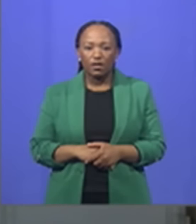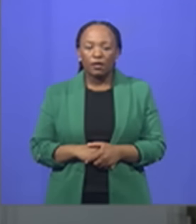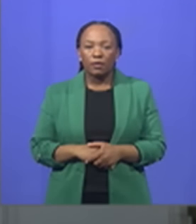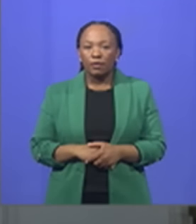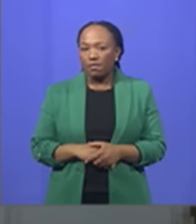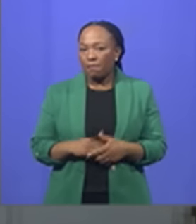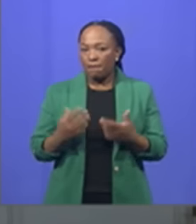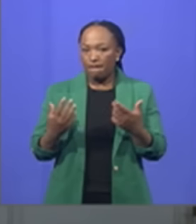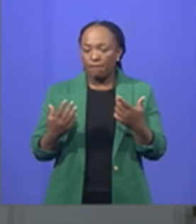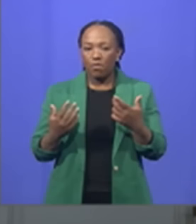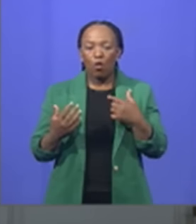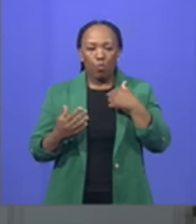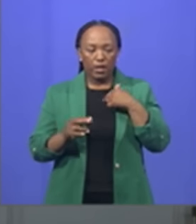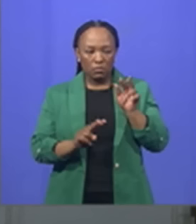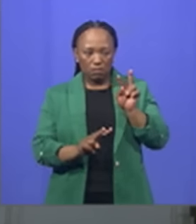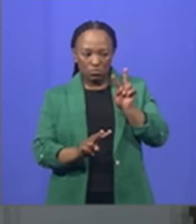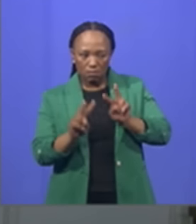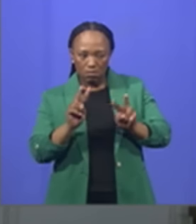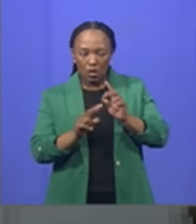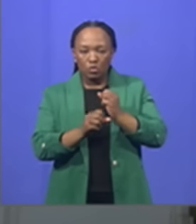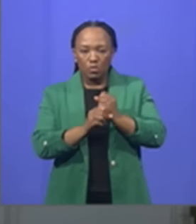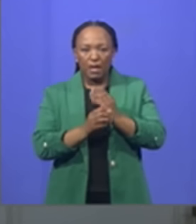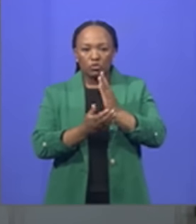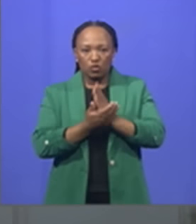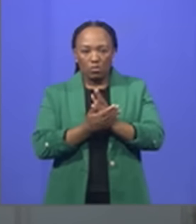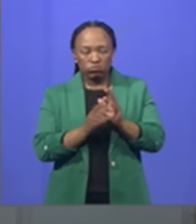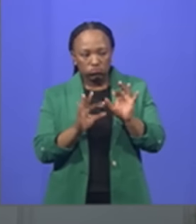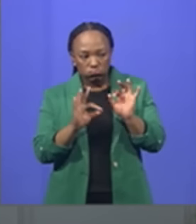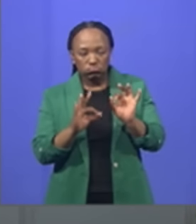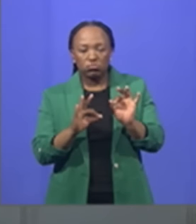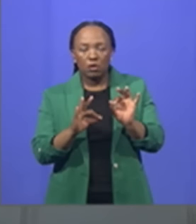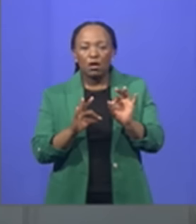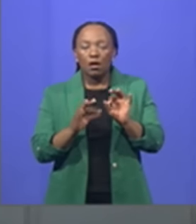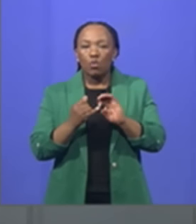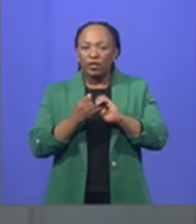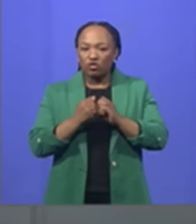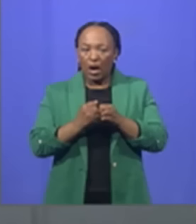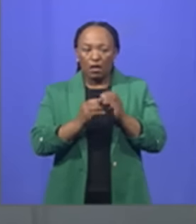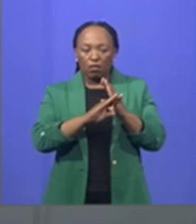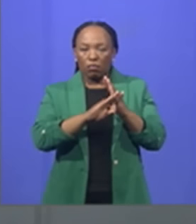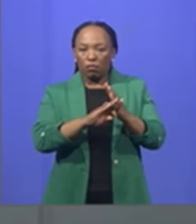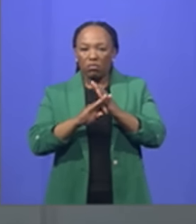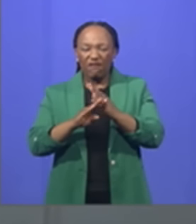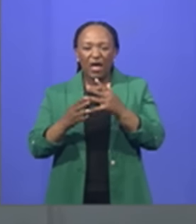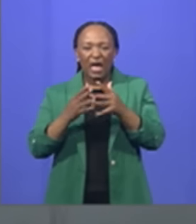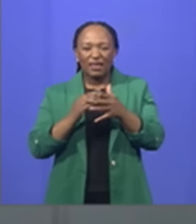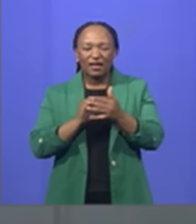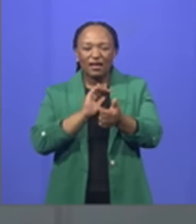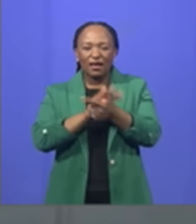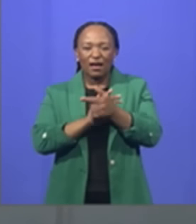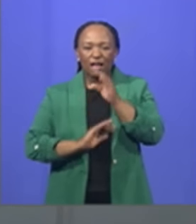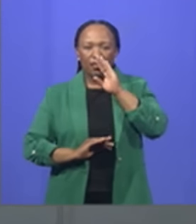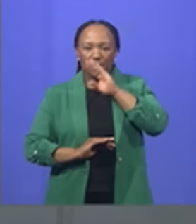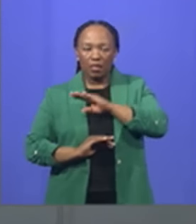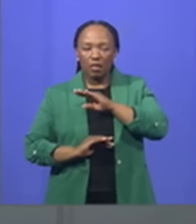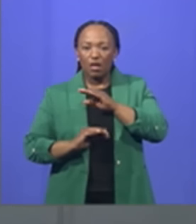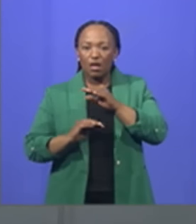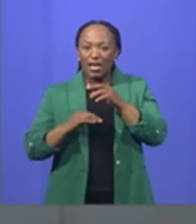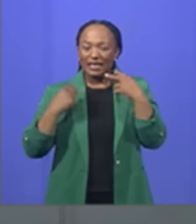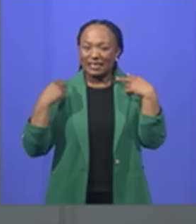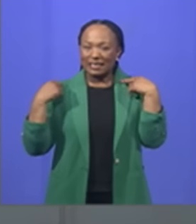no explosives. We know the normal crimes that we have from the cross-border crimes. We're trying to prevent that. We also ensure that there's security at the border